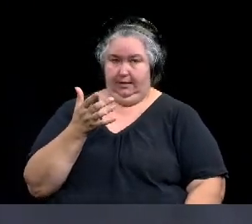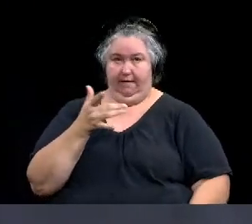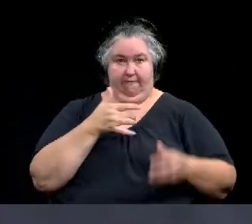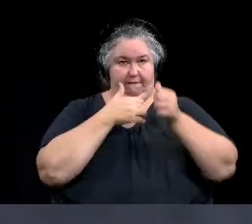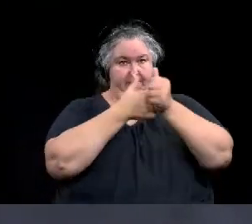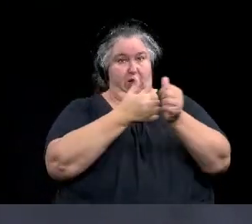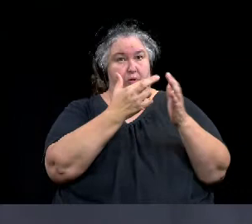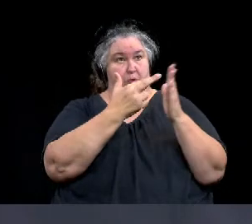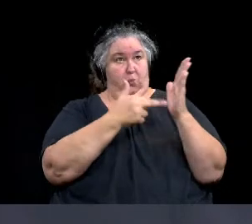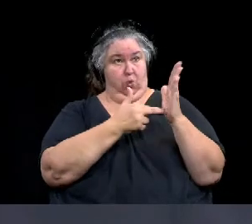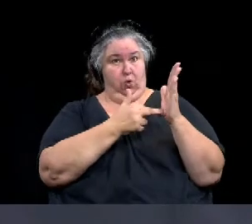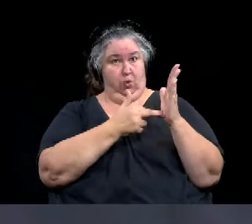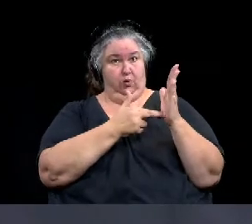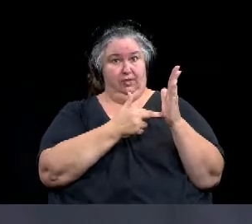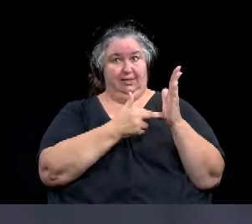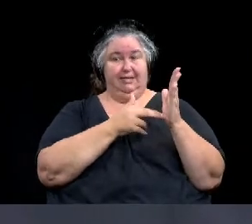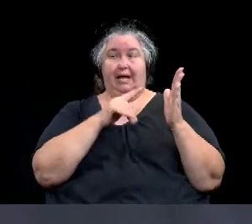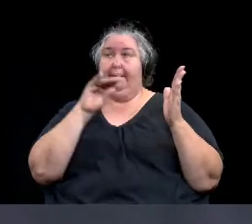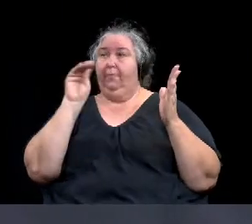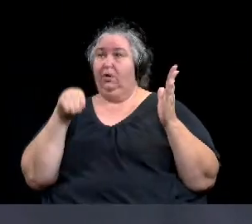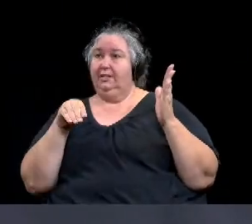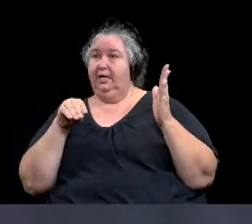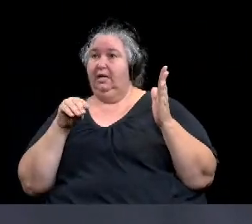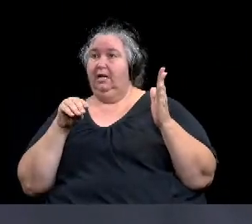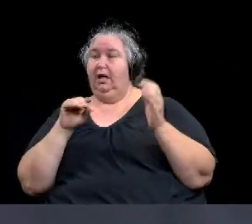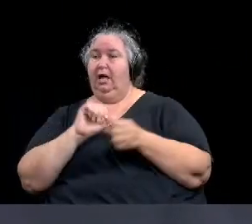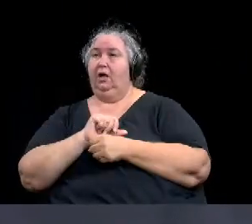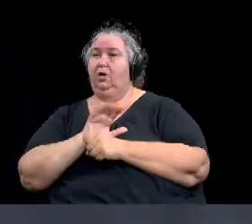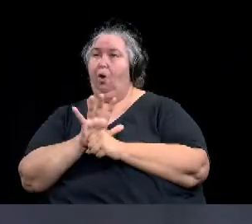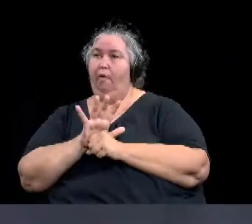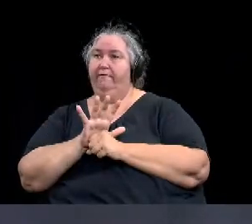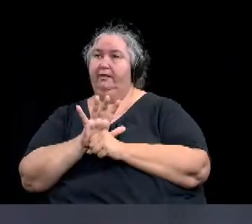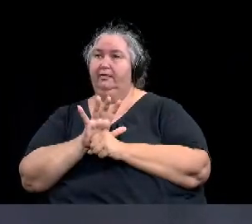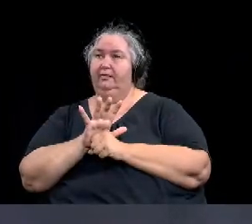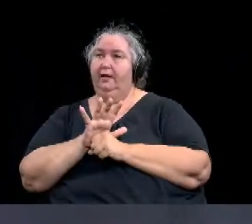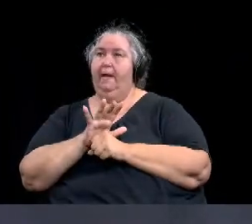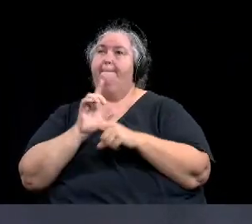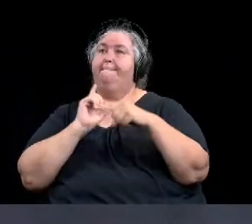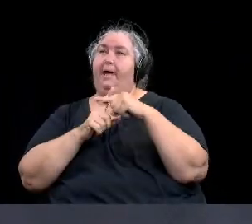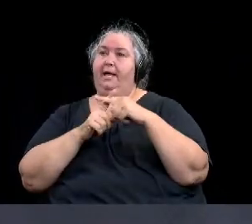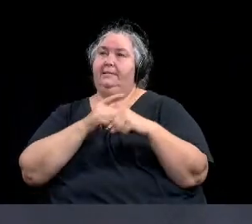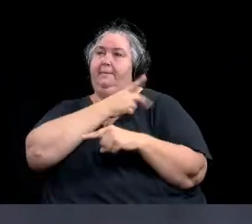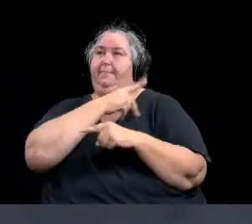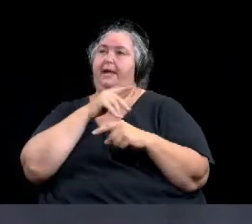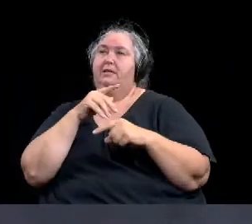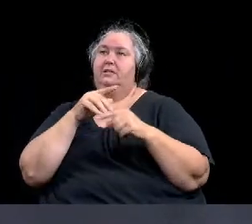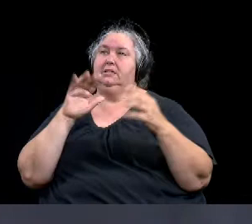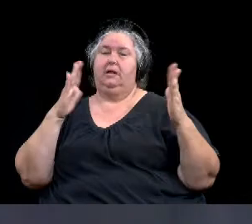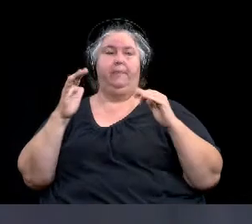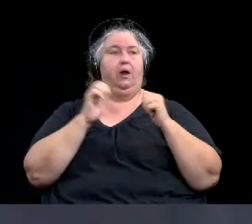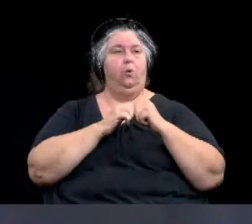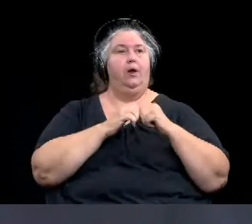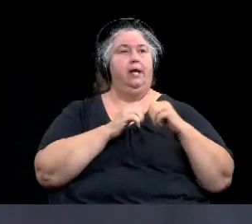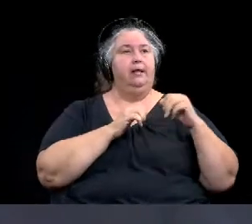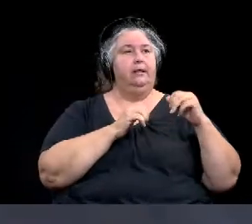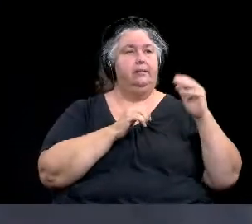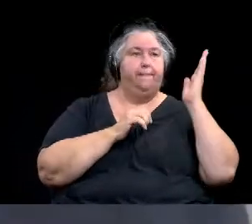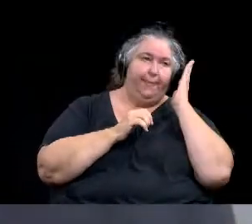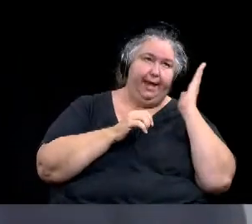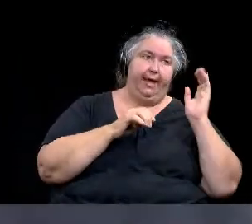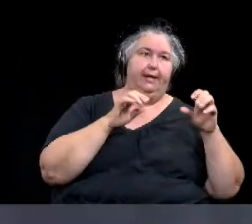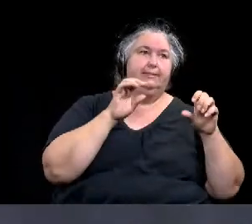a percentage of COVID positive patients to the total beds in the hospitals, and we have to stay below